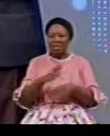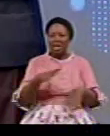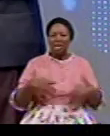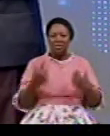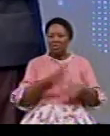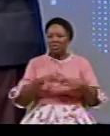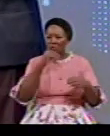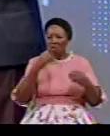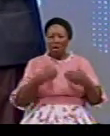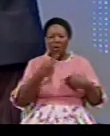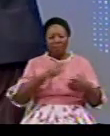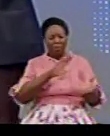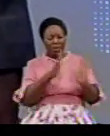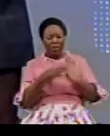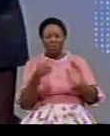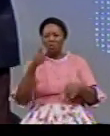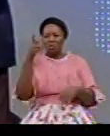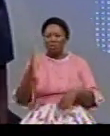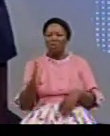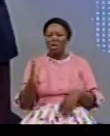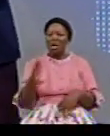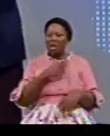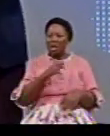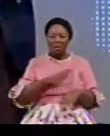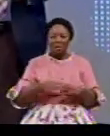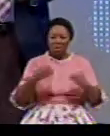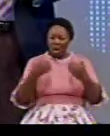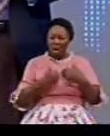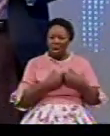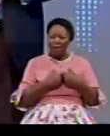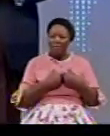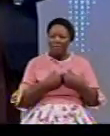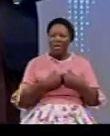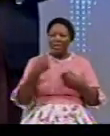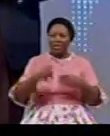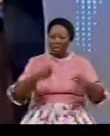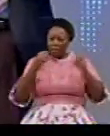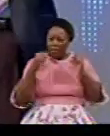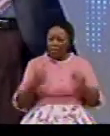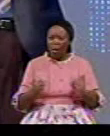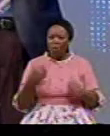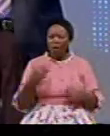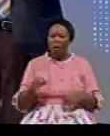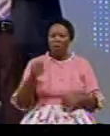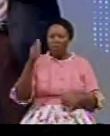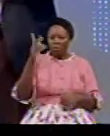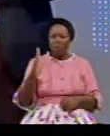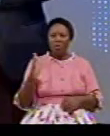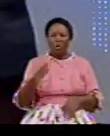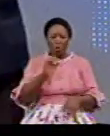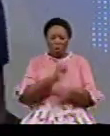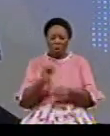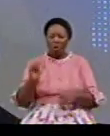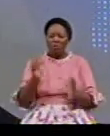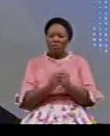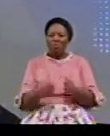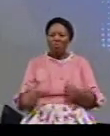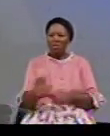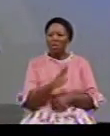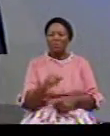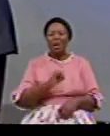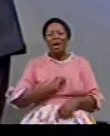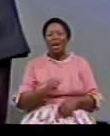at the difference. God, some people say, I am saved, I am born again, but we cannot see